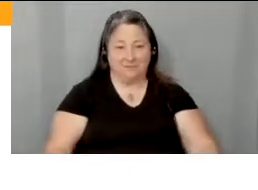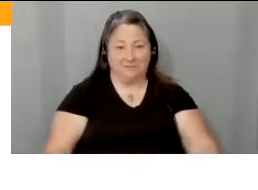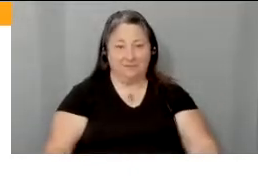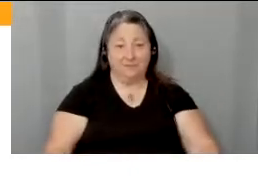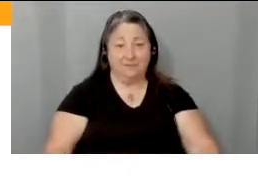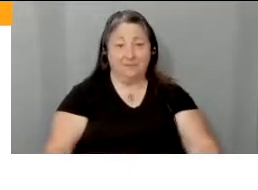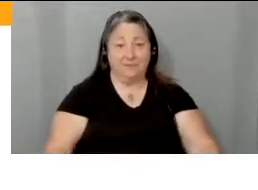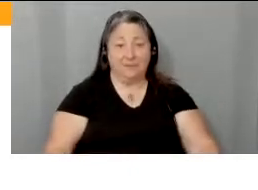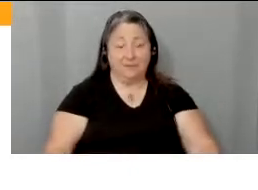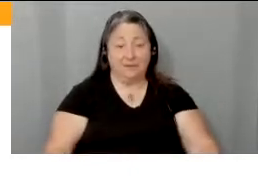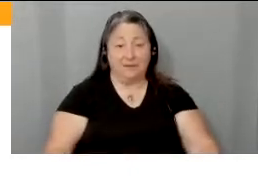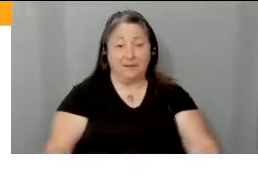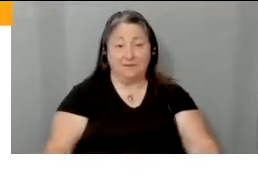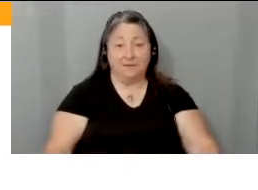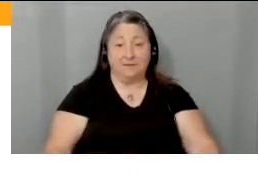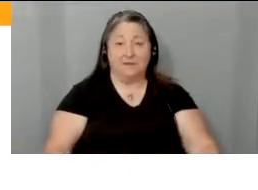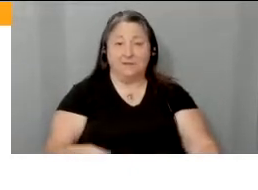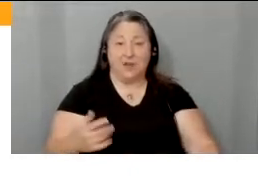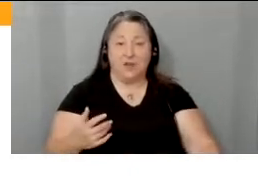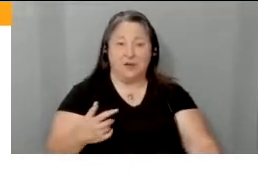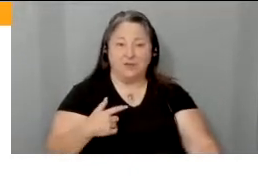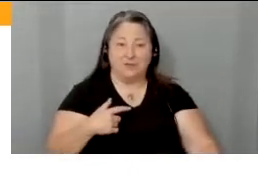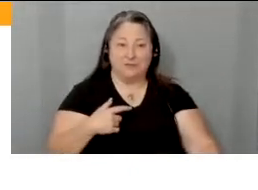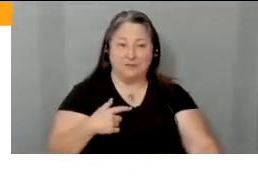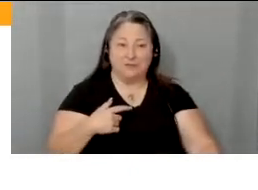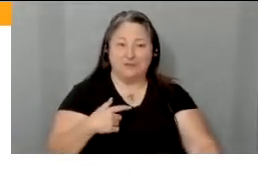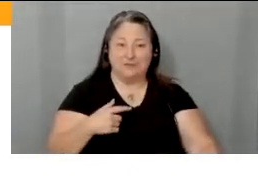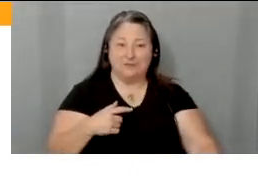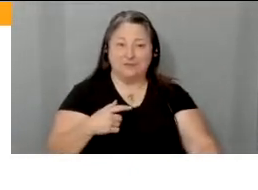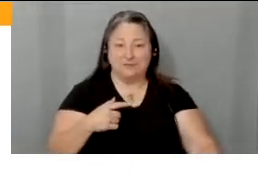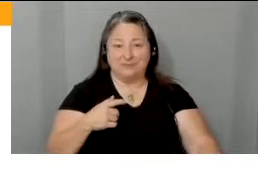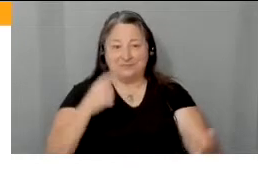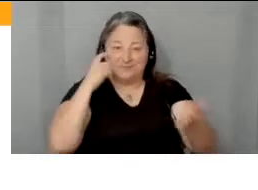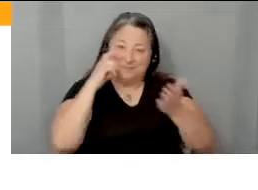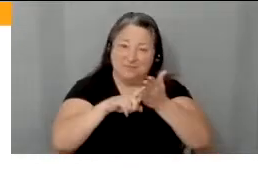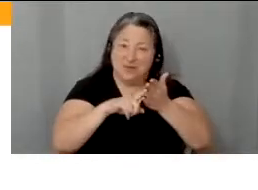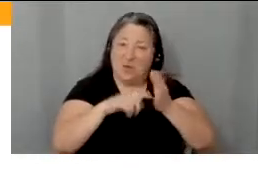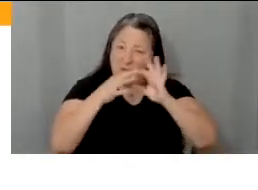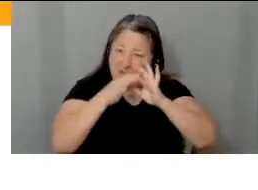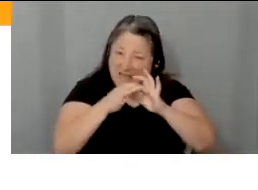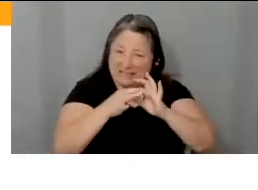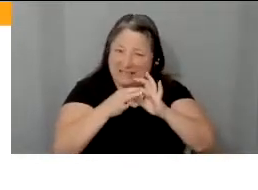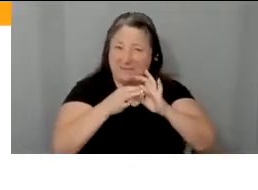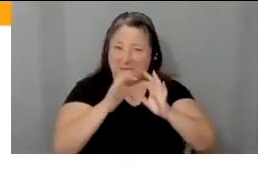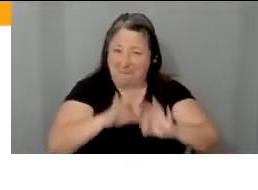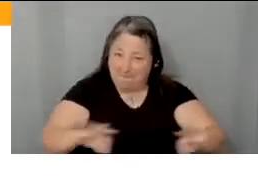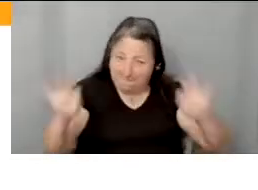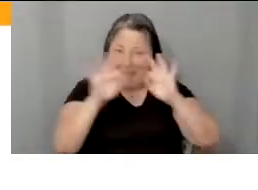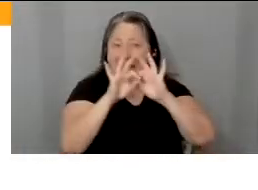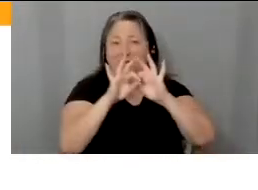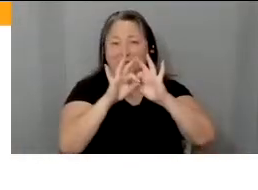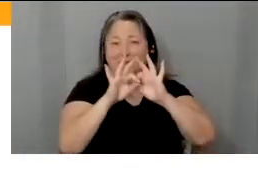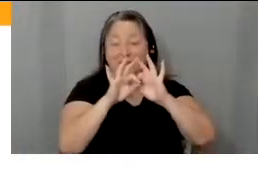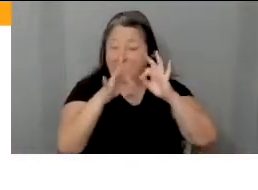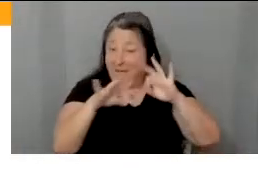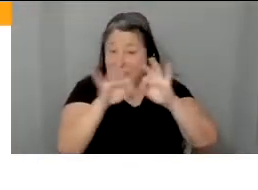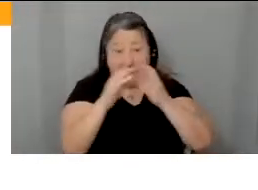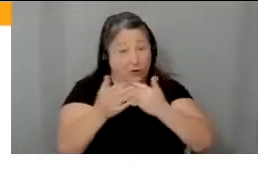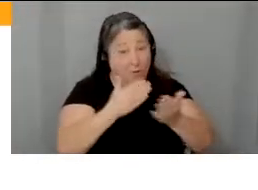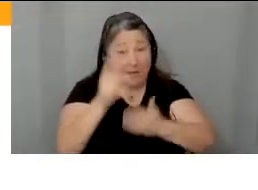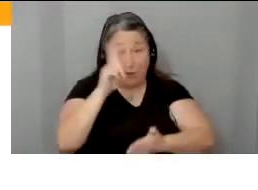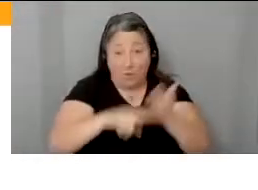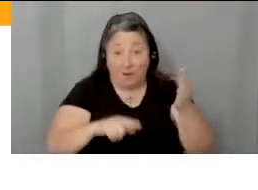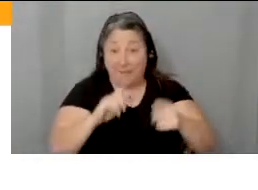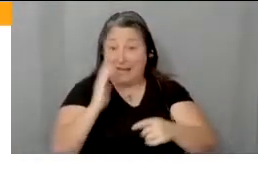And so just to be mindful of the fact that relationships really matter. They matter no matter what, but in our community, I would